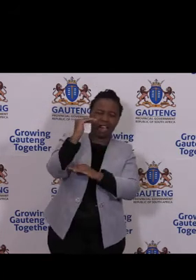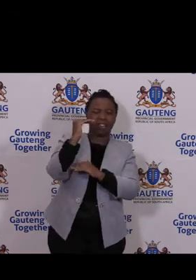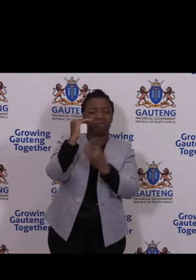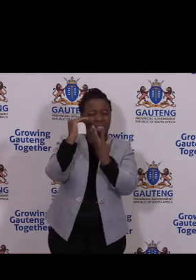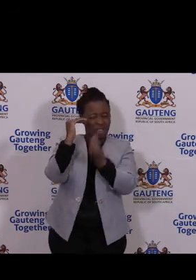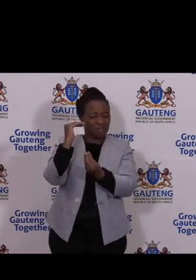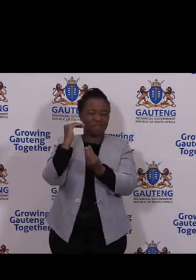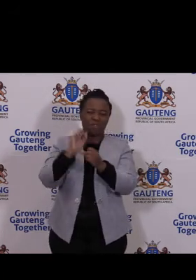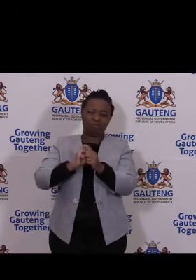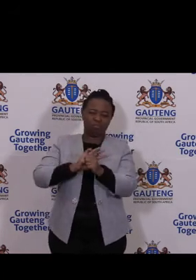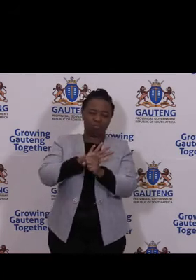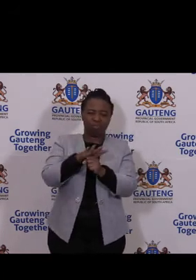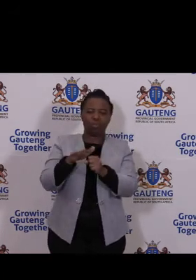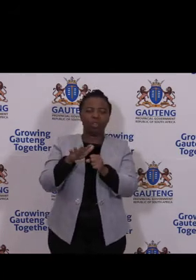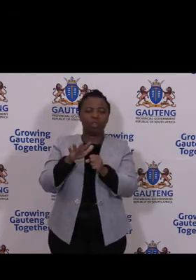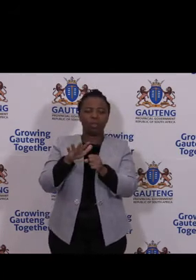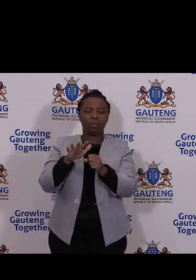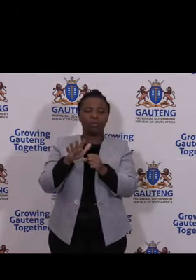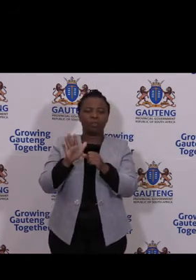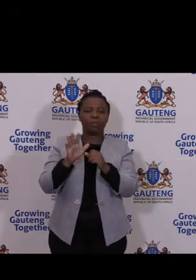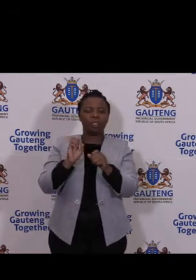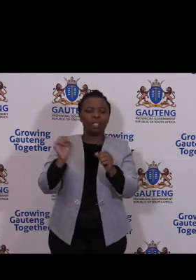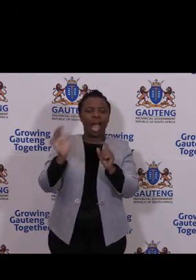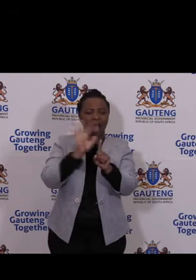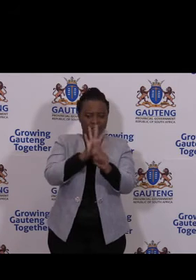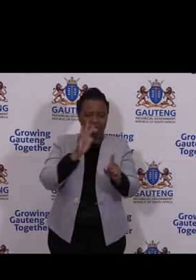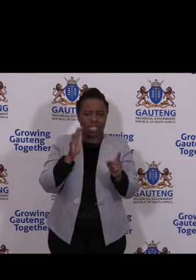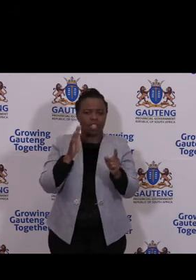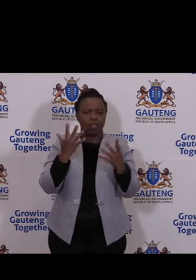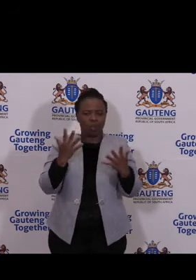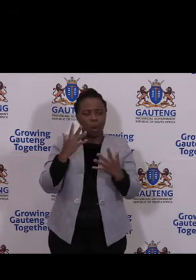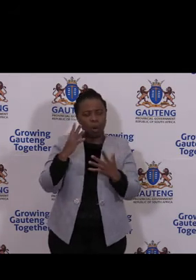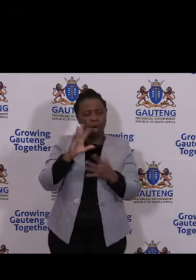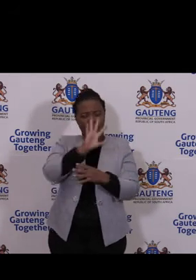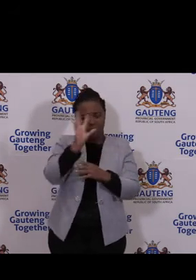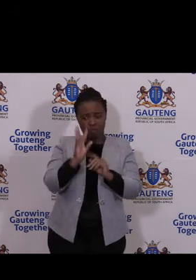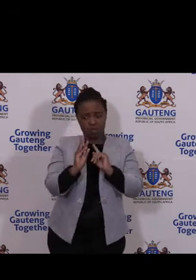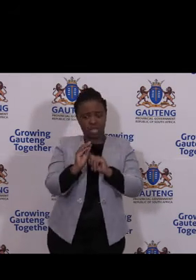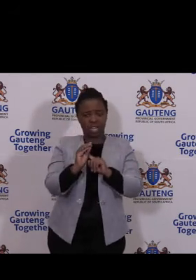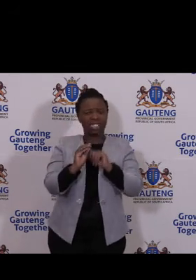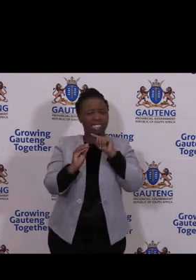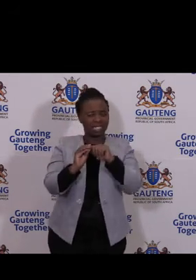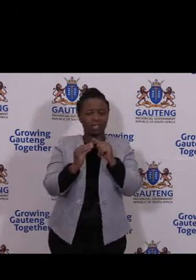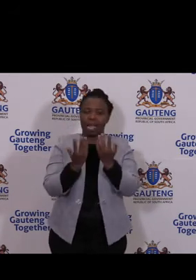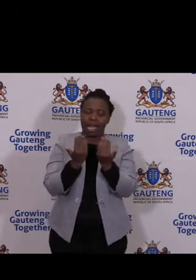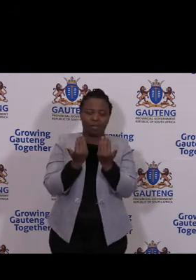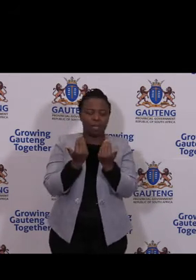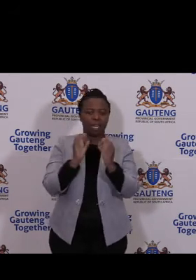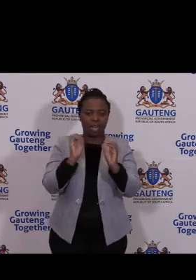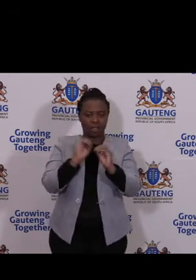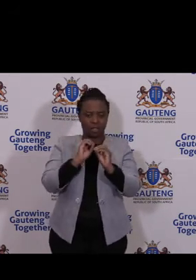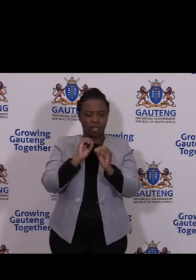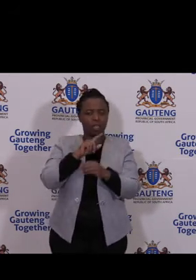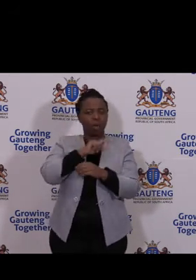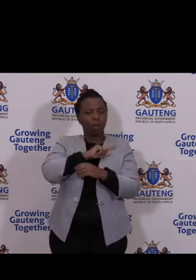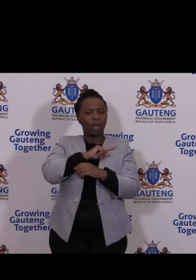moment. And I think it's something that was expected actually even in Africa, pending that the majority and the part